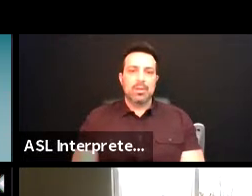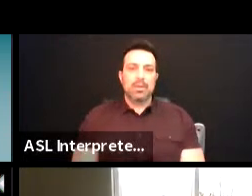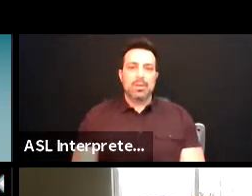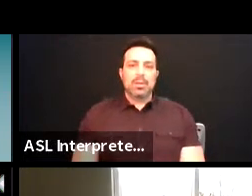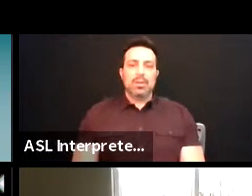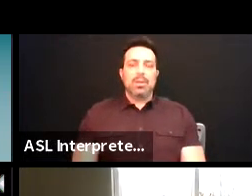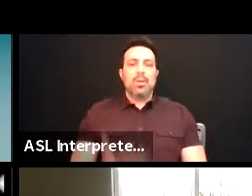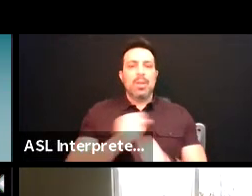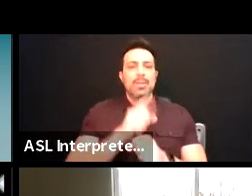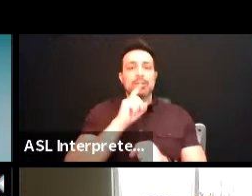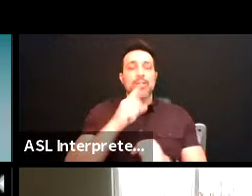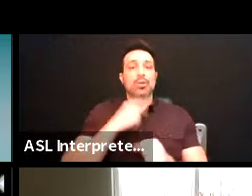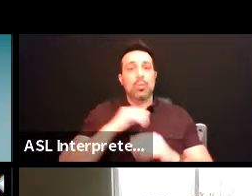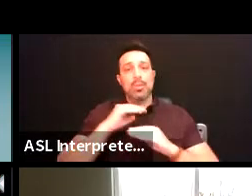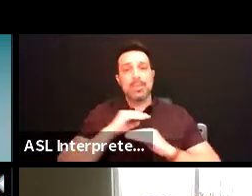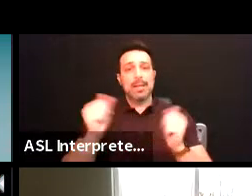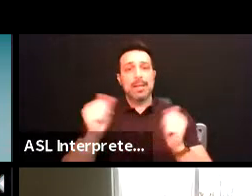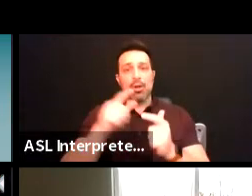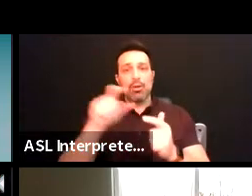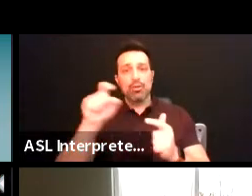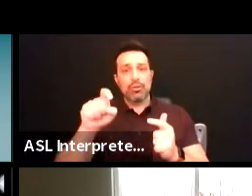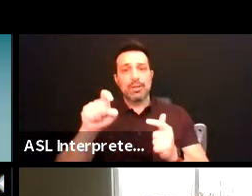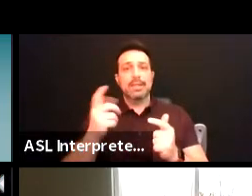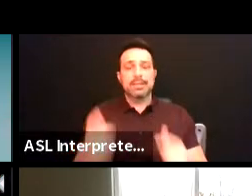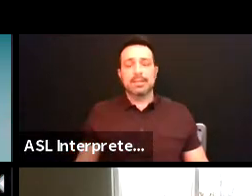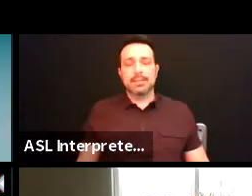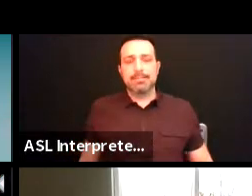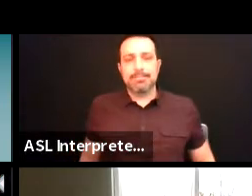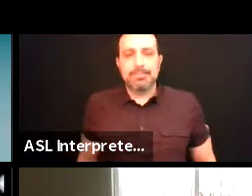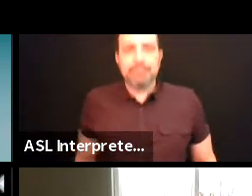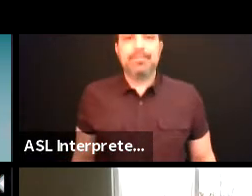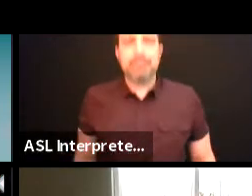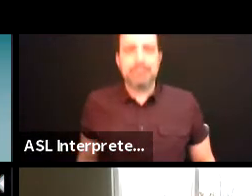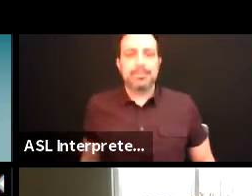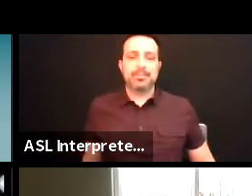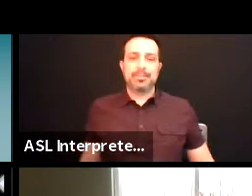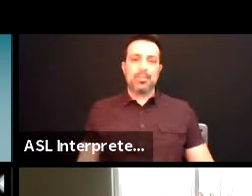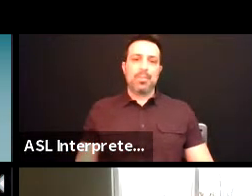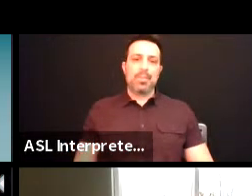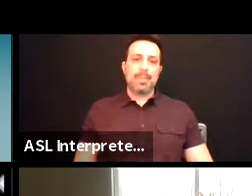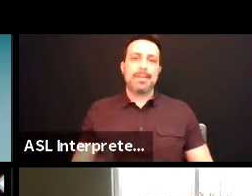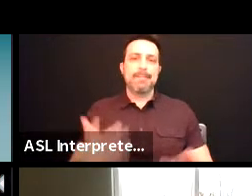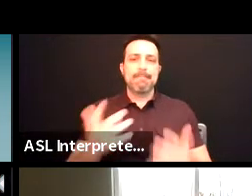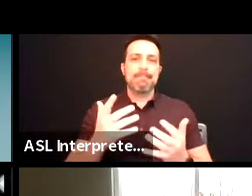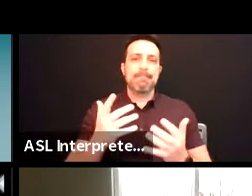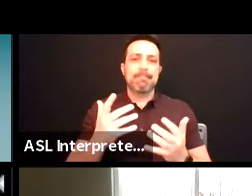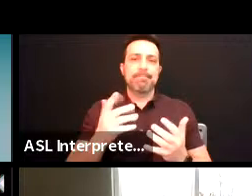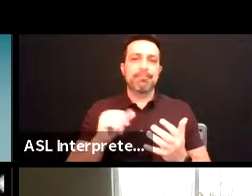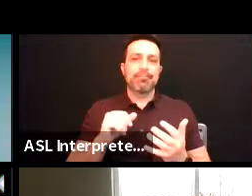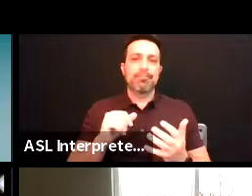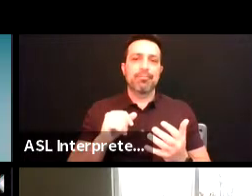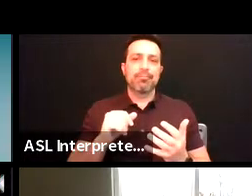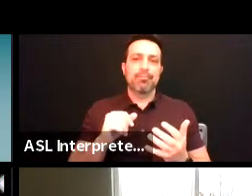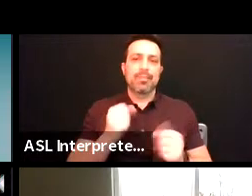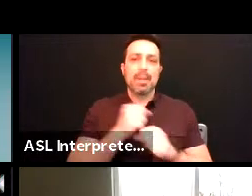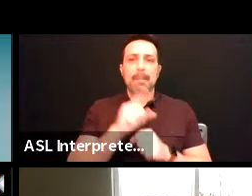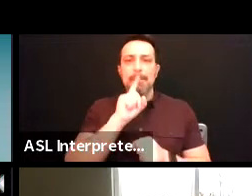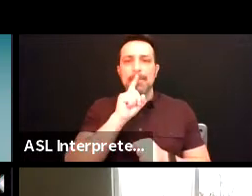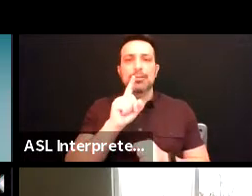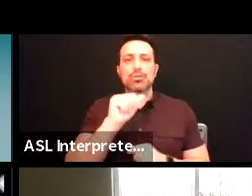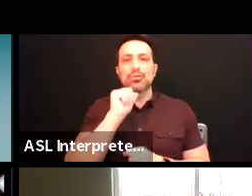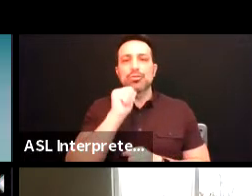make sure that we're meeting all of your needs and all of you in terms of, you know, accessibility, that we're making sure not